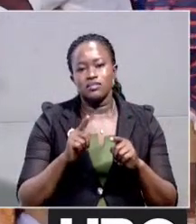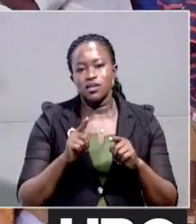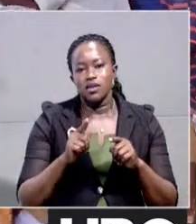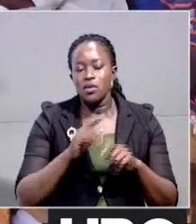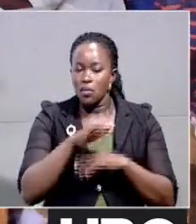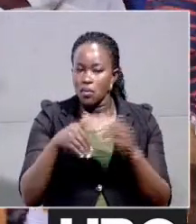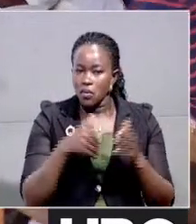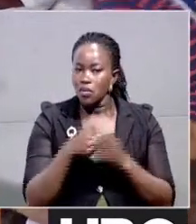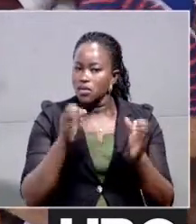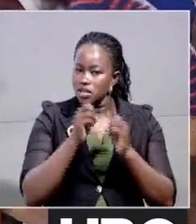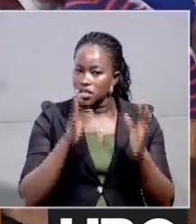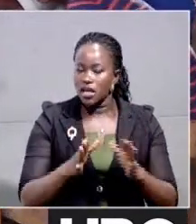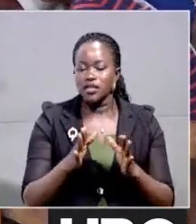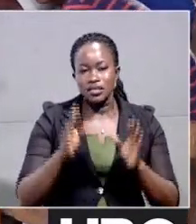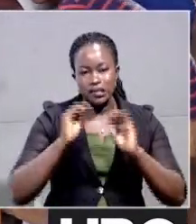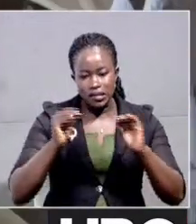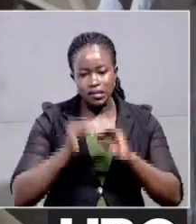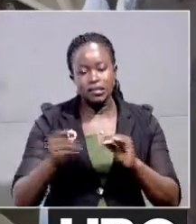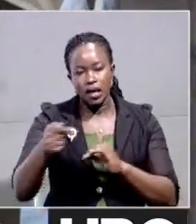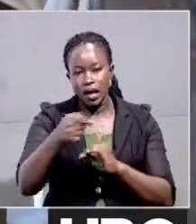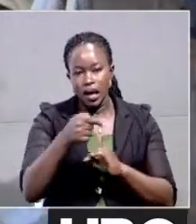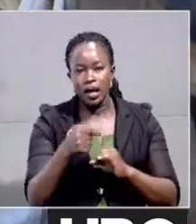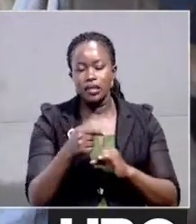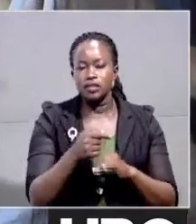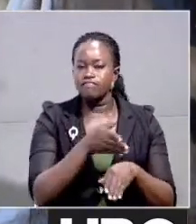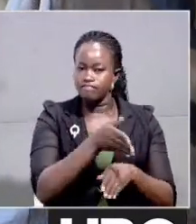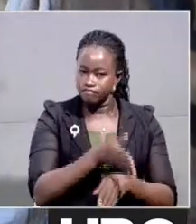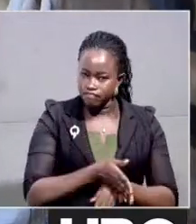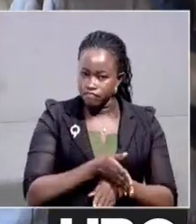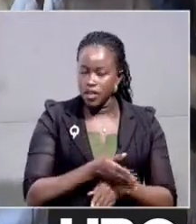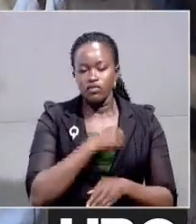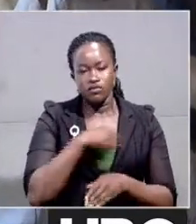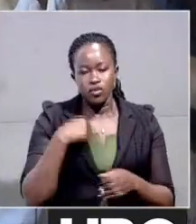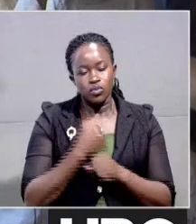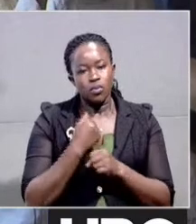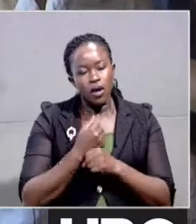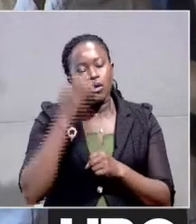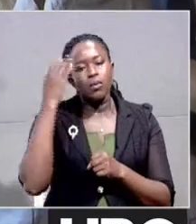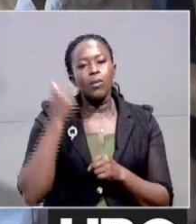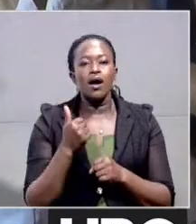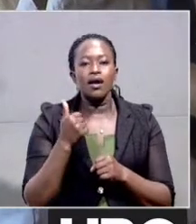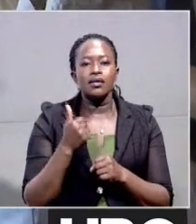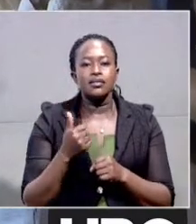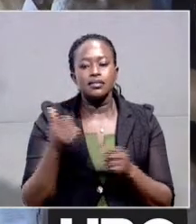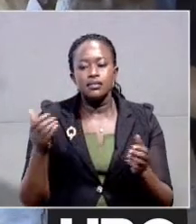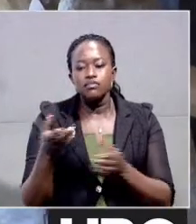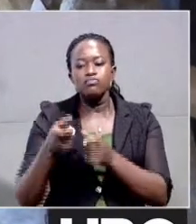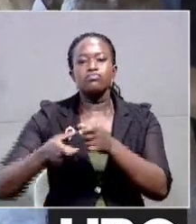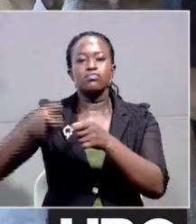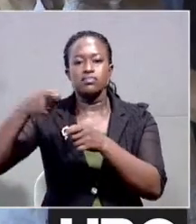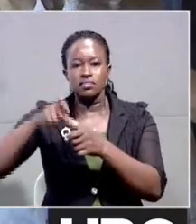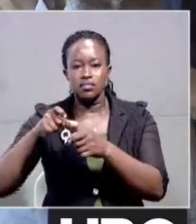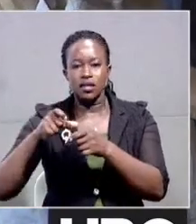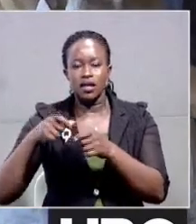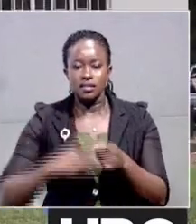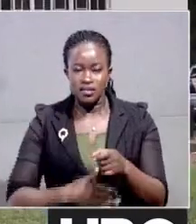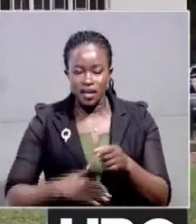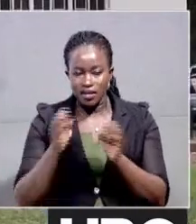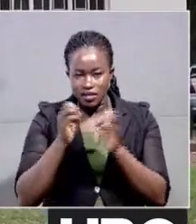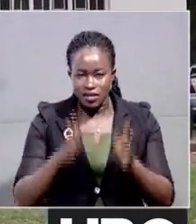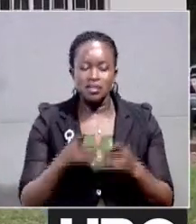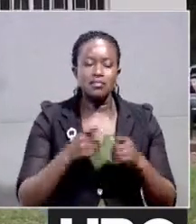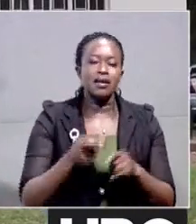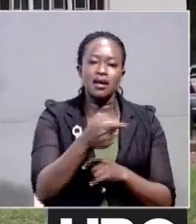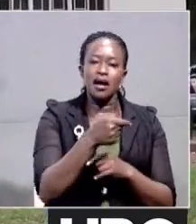as a proposed biased salary enhancement in favor of science teachers in government schools. It's now week three, and